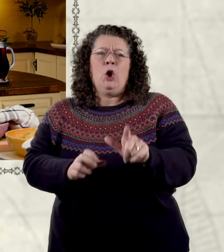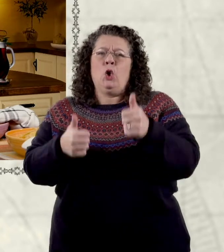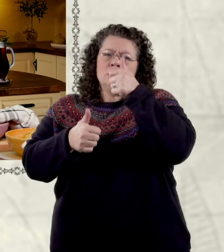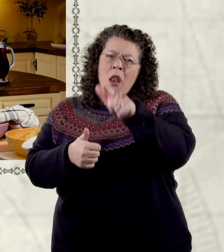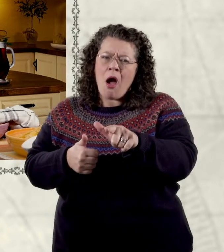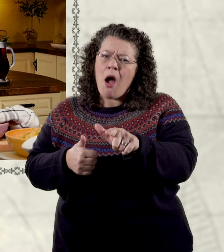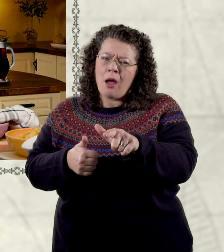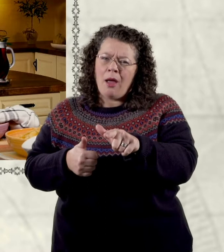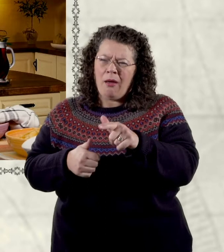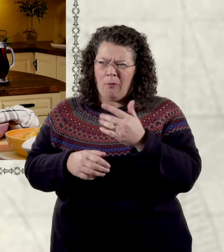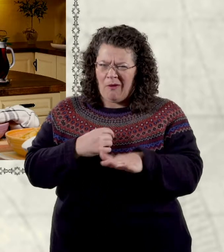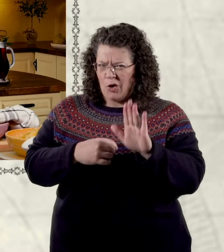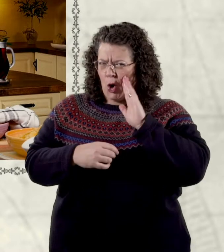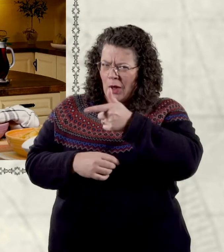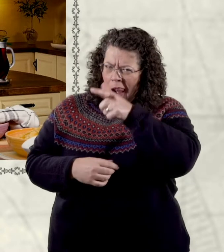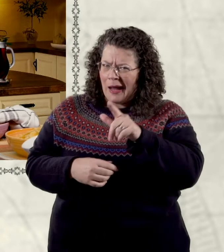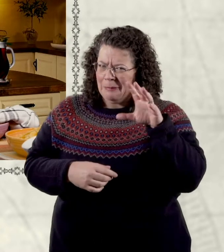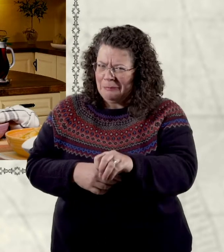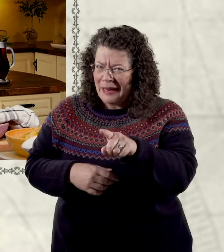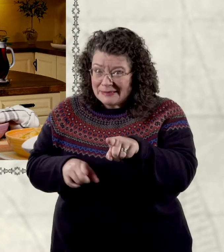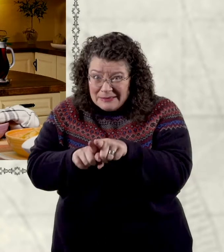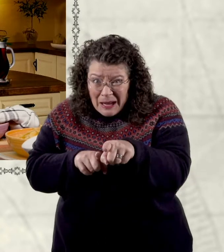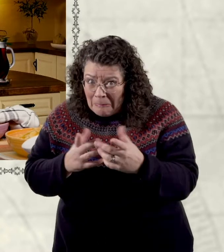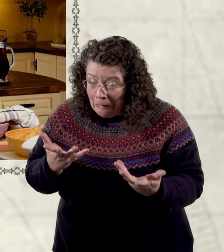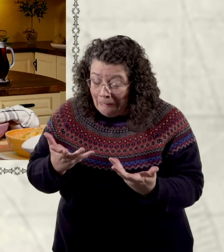luck. Well, I've never heard of a lucky bite, have you?